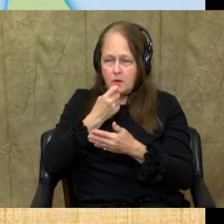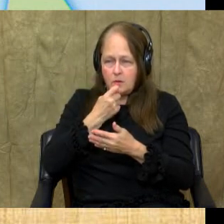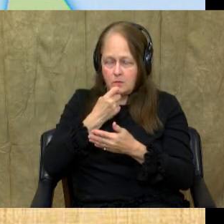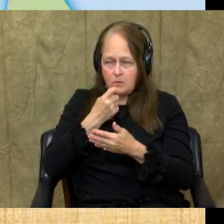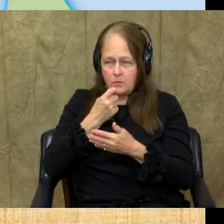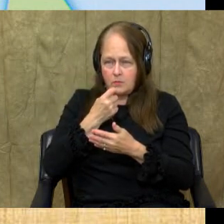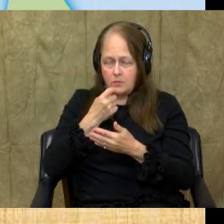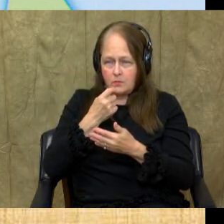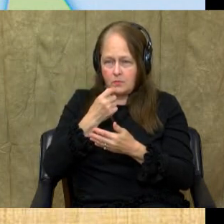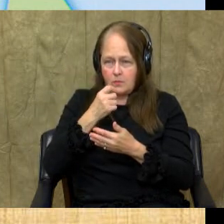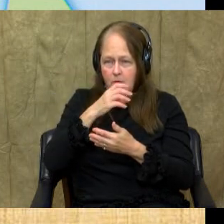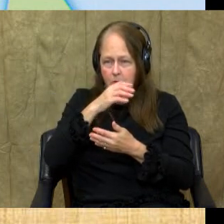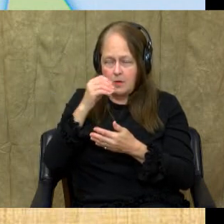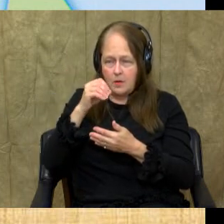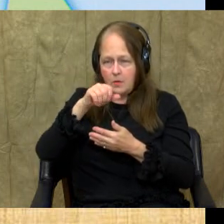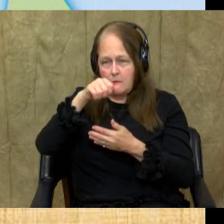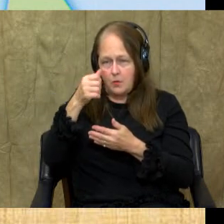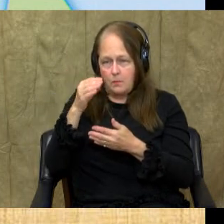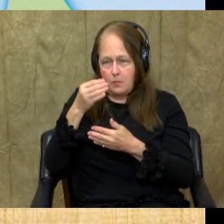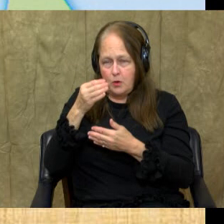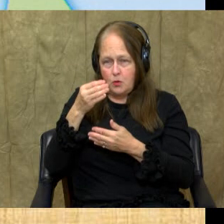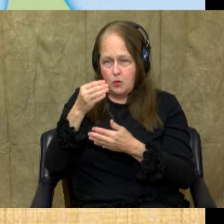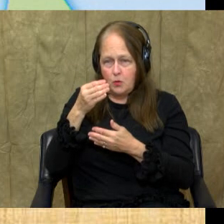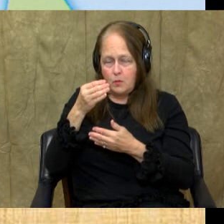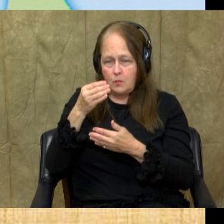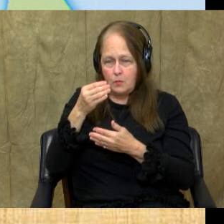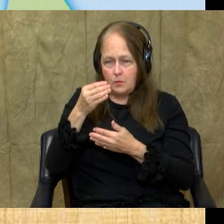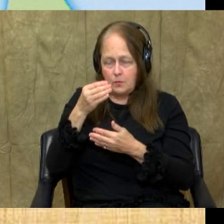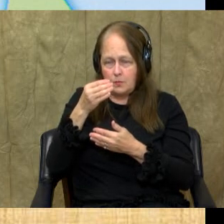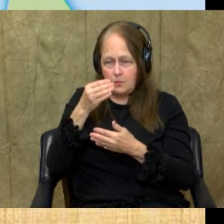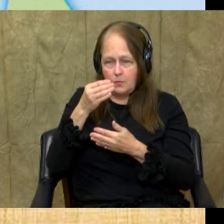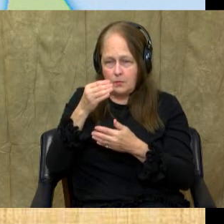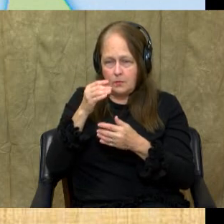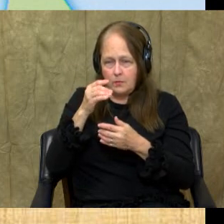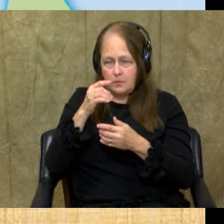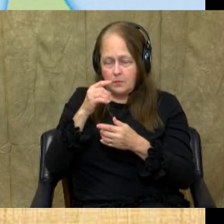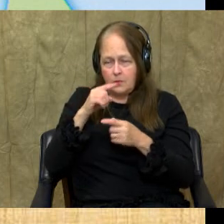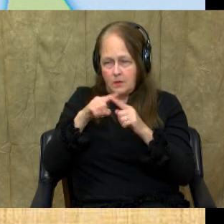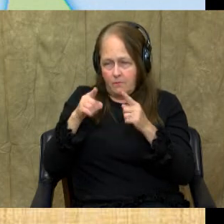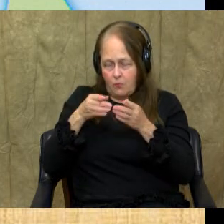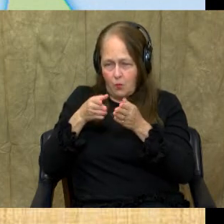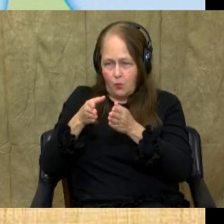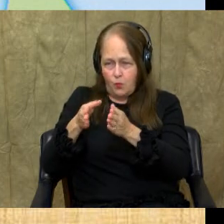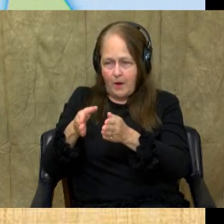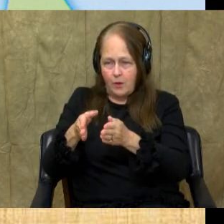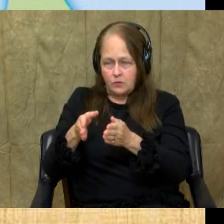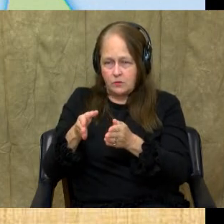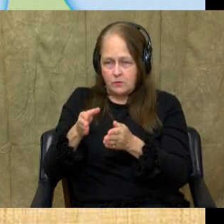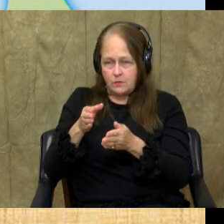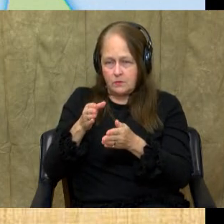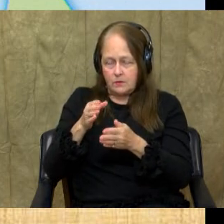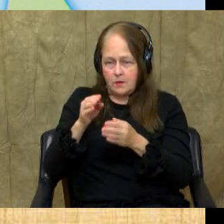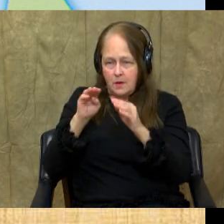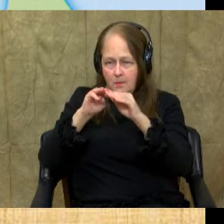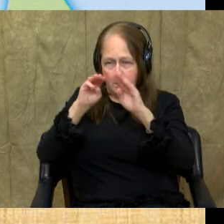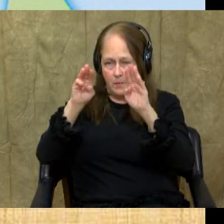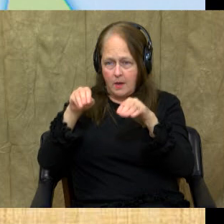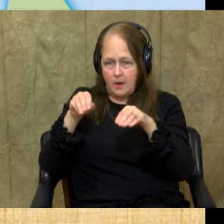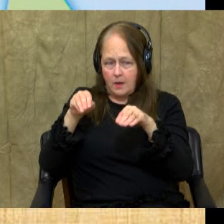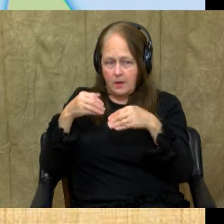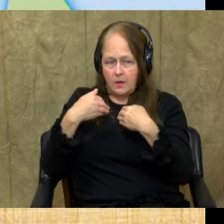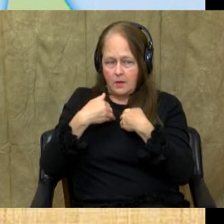goodness reigned supreme. And at the time, this was the president's favorite Broadway musical. He grew up very rich